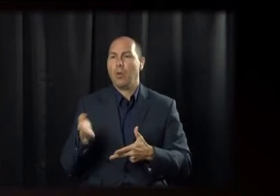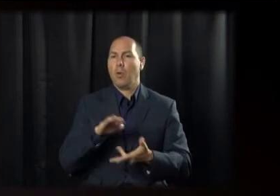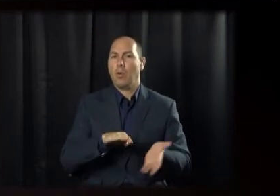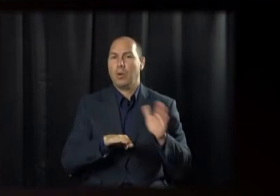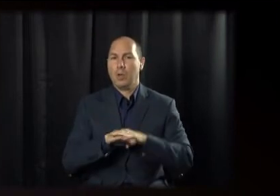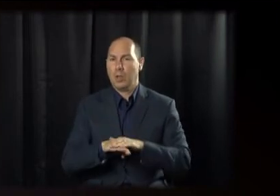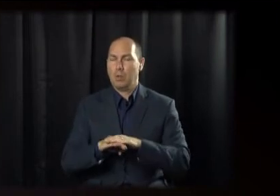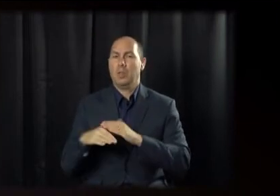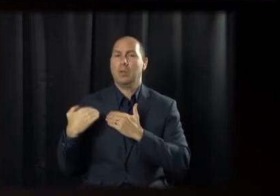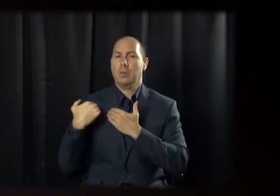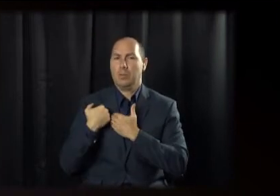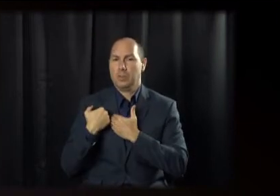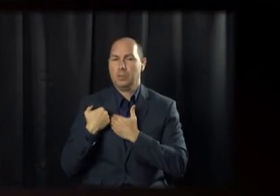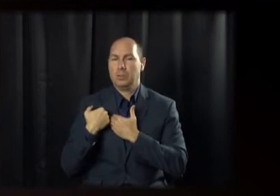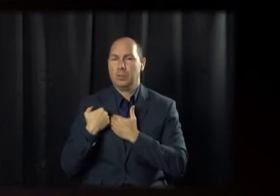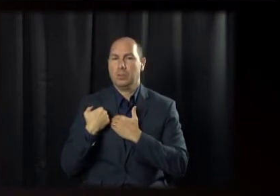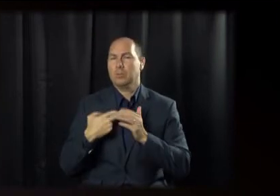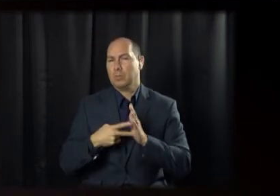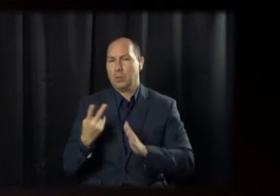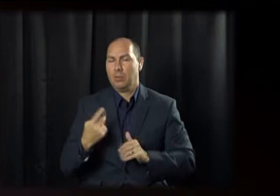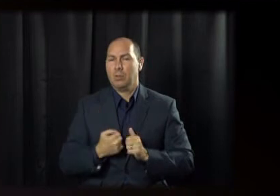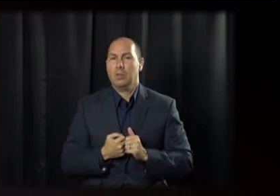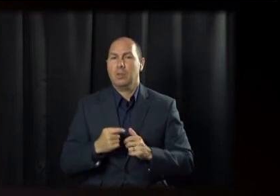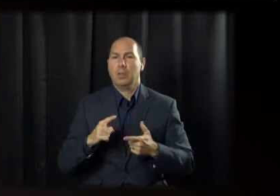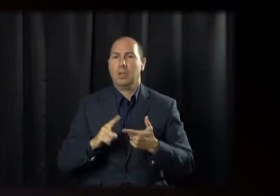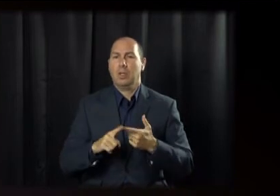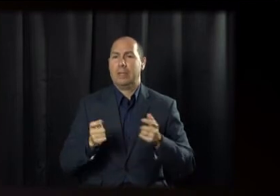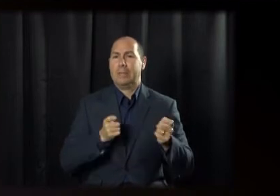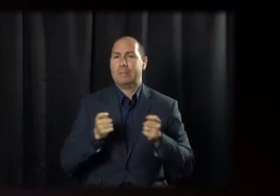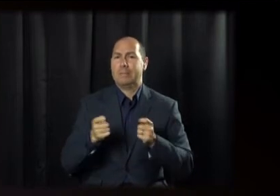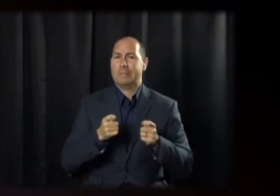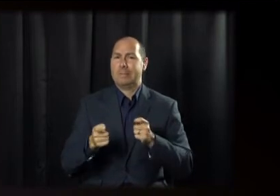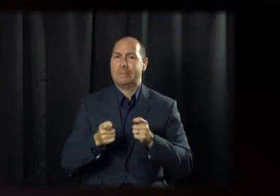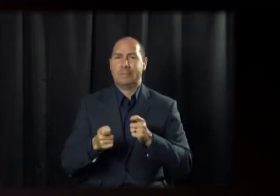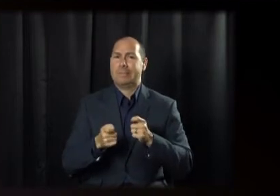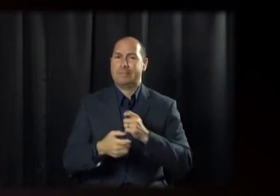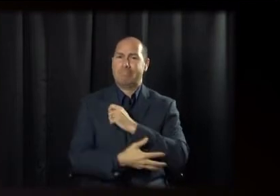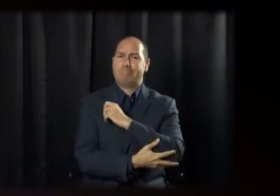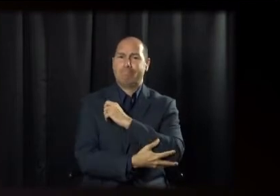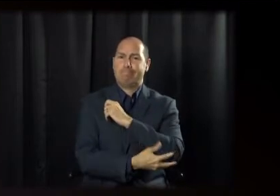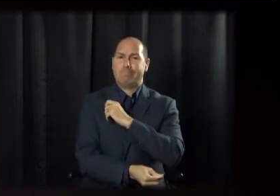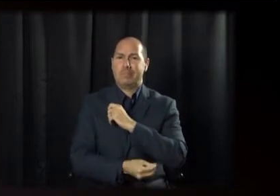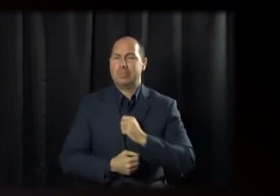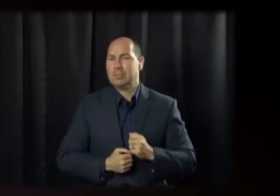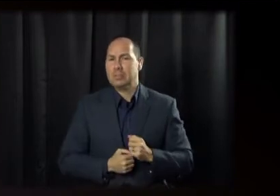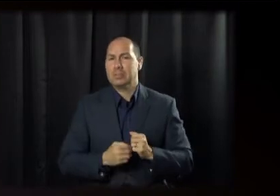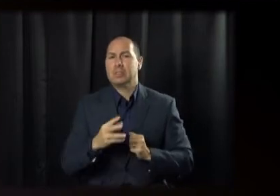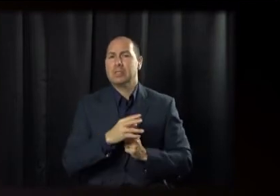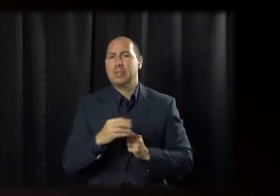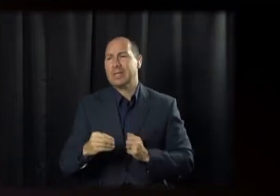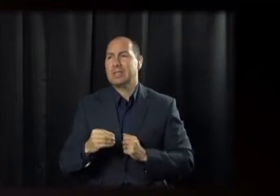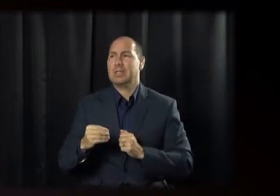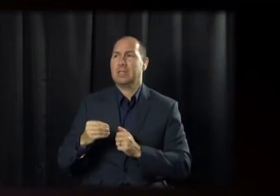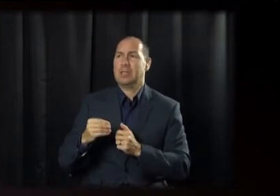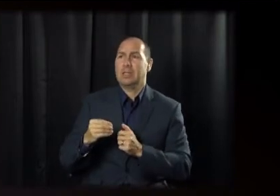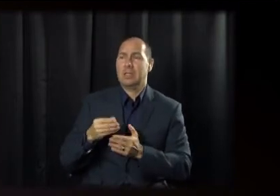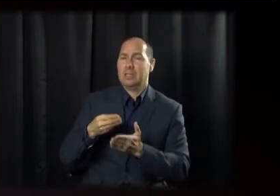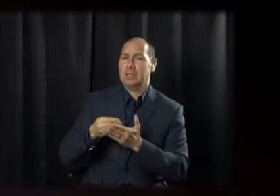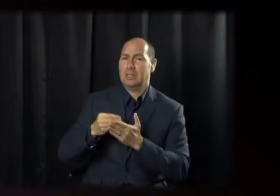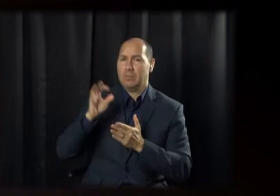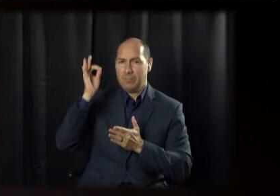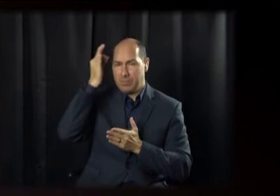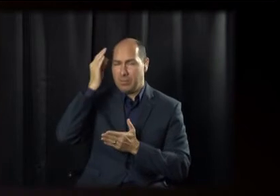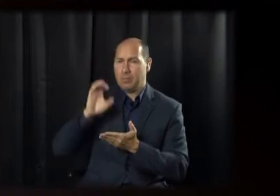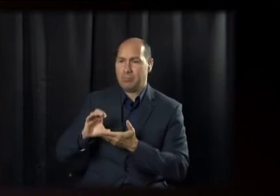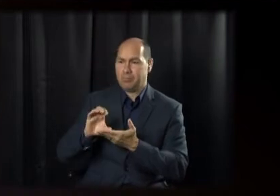for transportation assets, poor performance management, and the failure to maximize federal funding potentials. The proposed